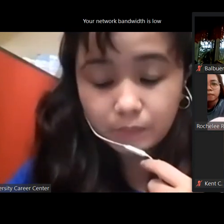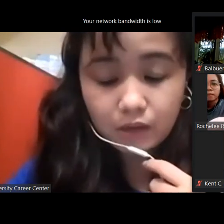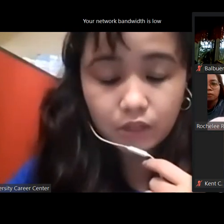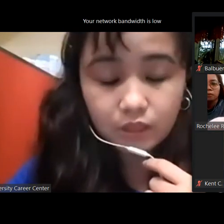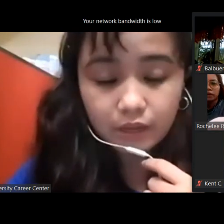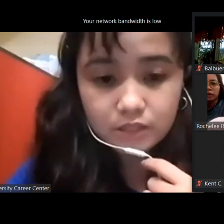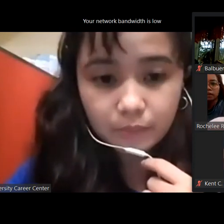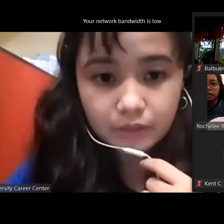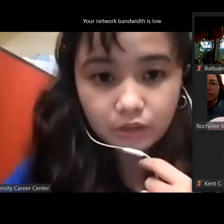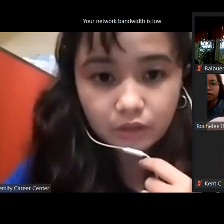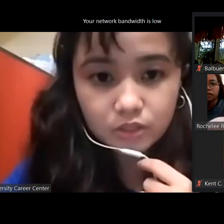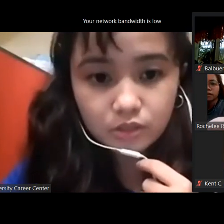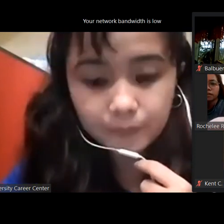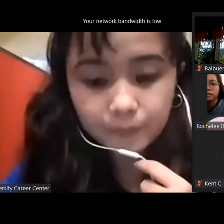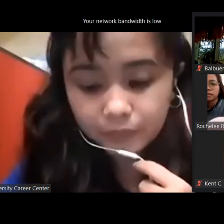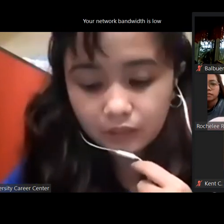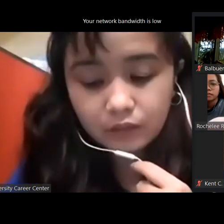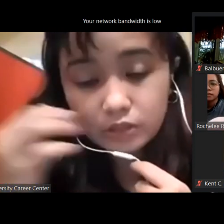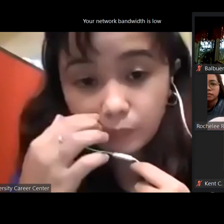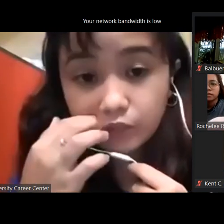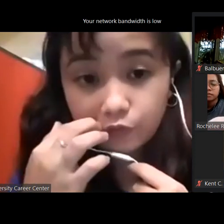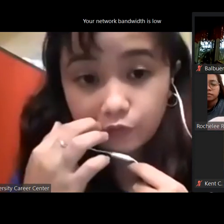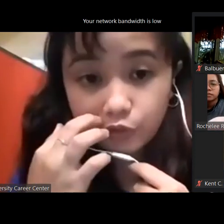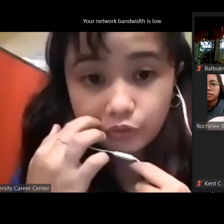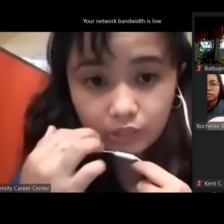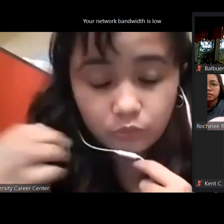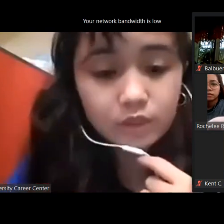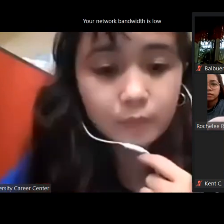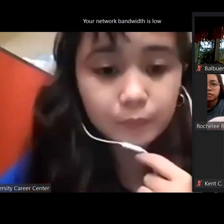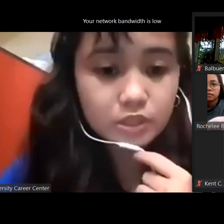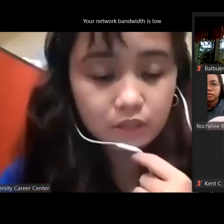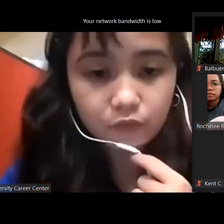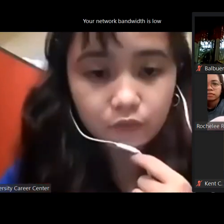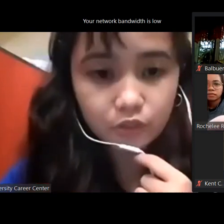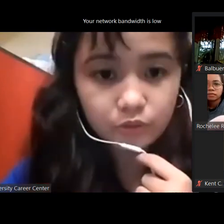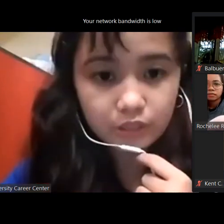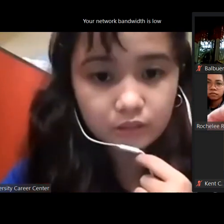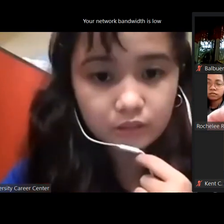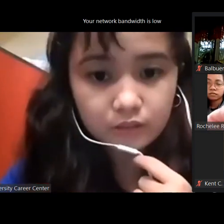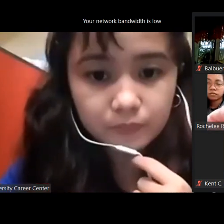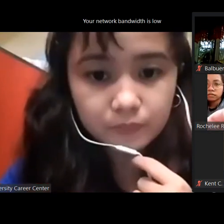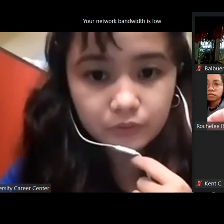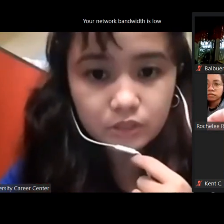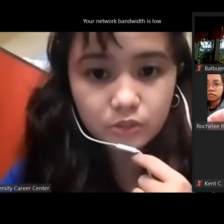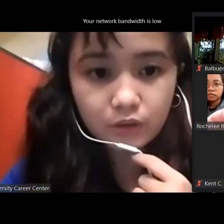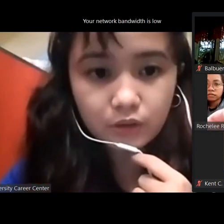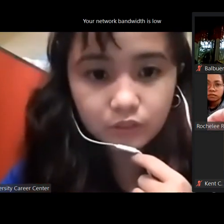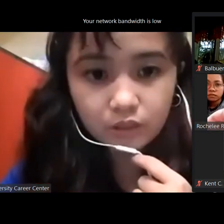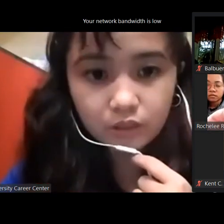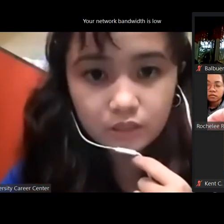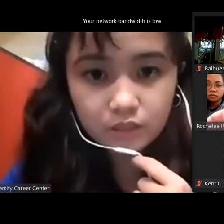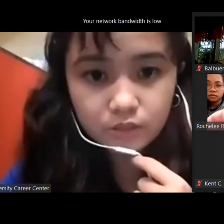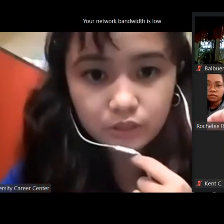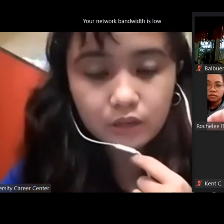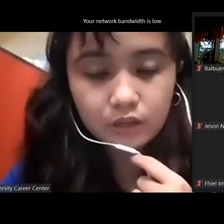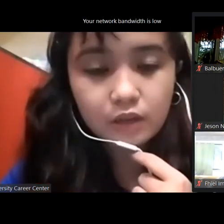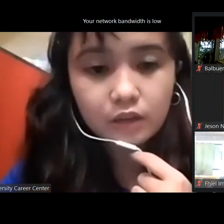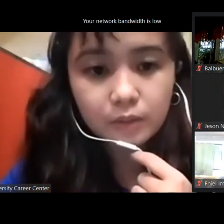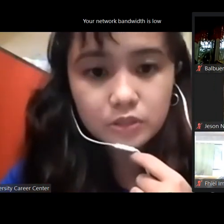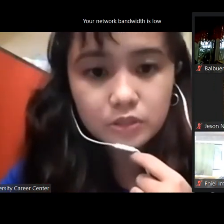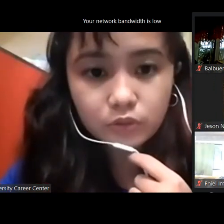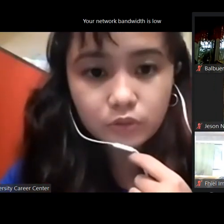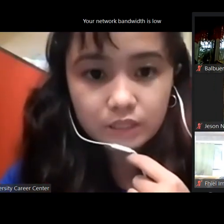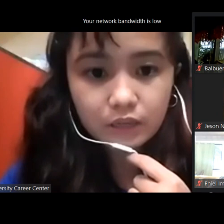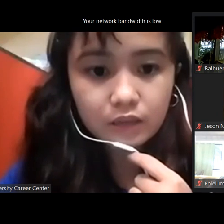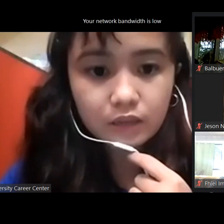mga online seminars, it's part of your grade, 20% of your grade. Okay, so after this, or